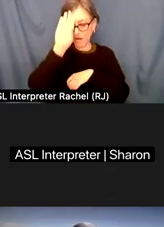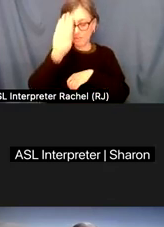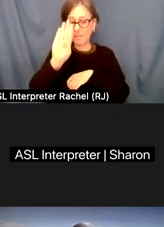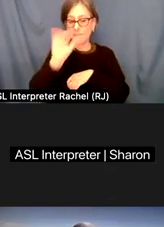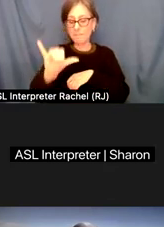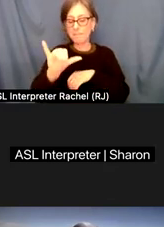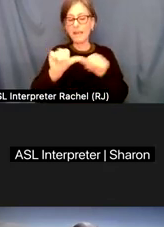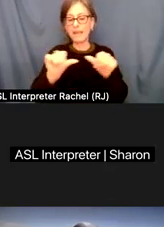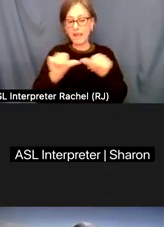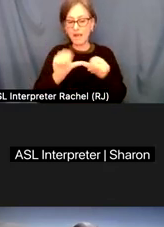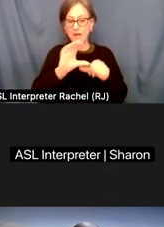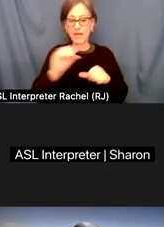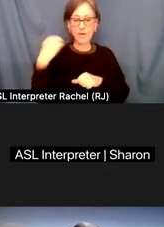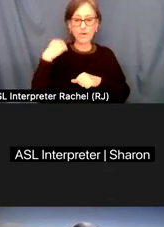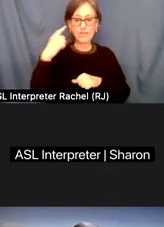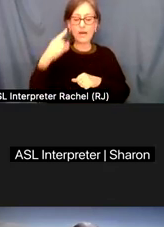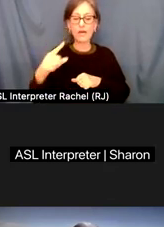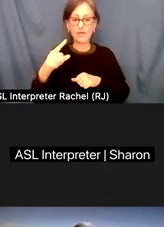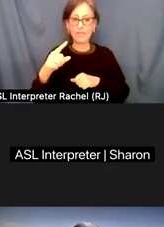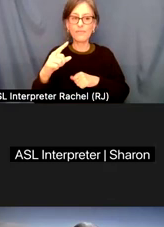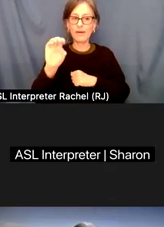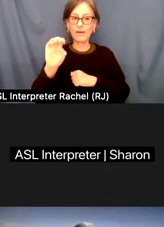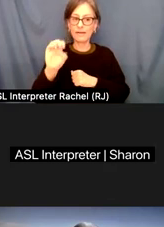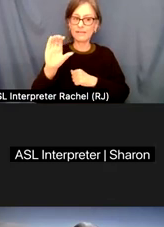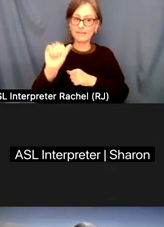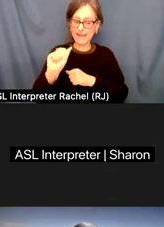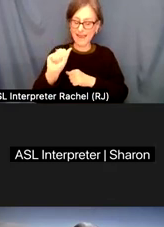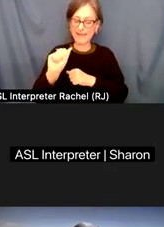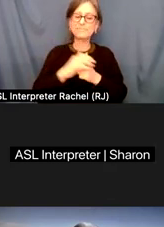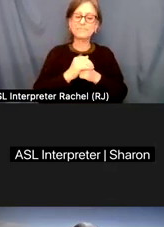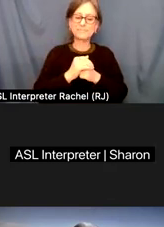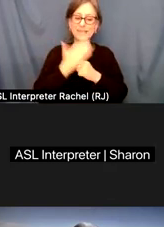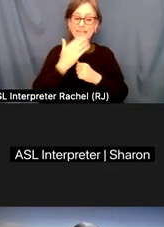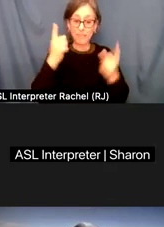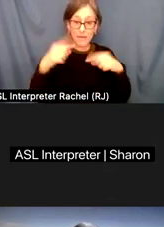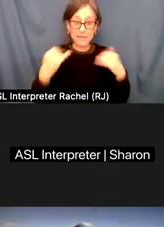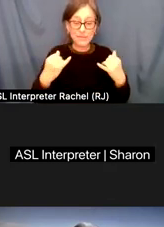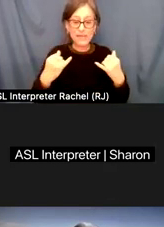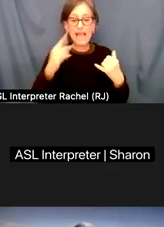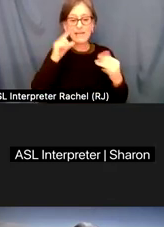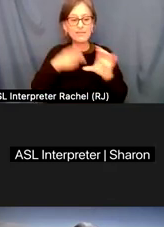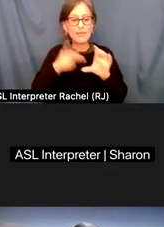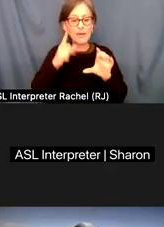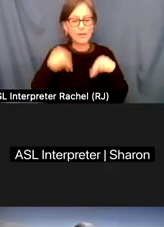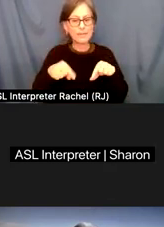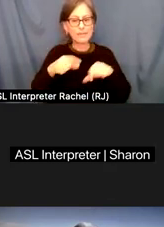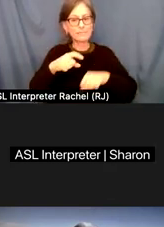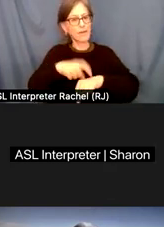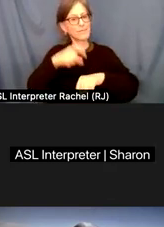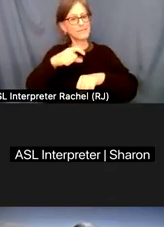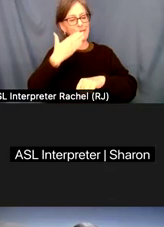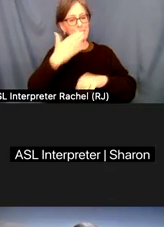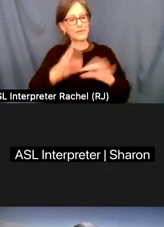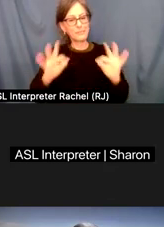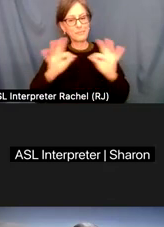for the Earthquake Country Alliance. So thank you for being here today and joining us for this very timely and important